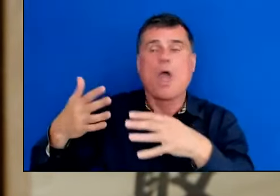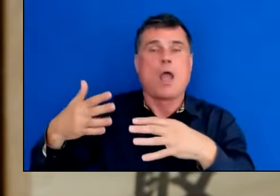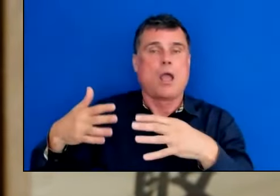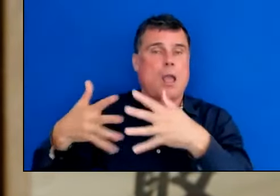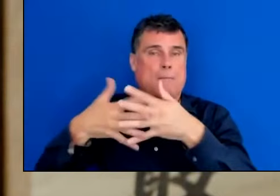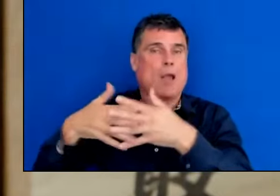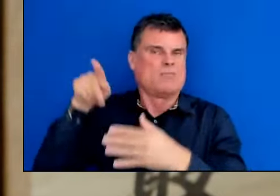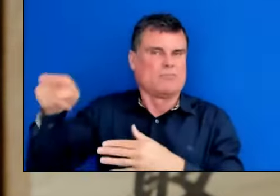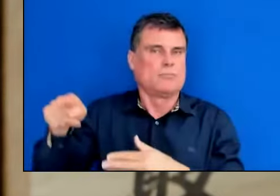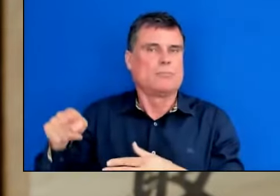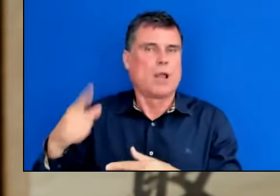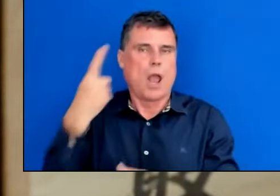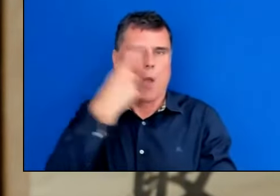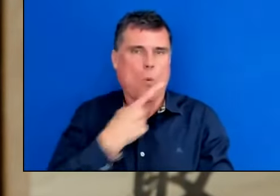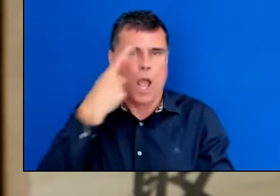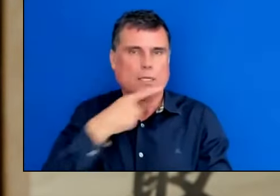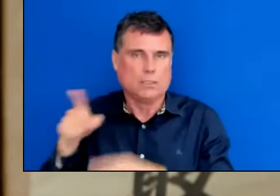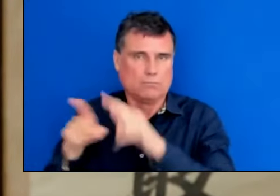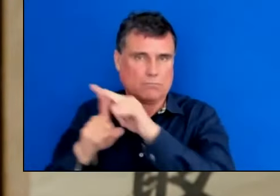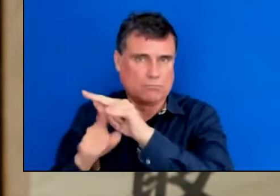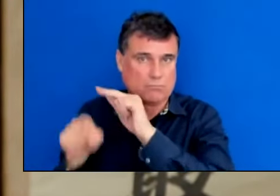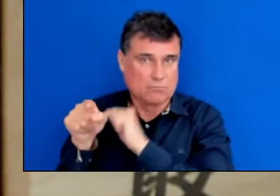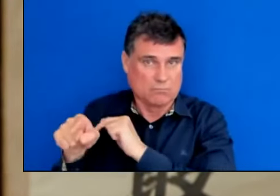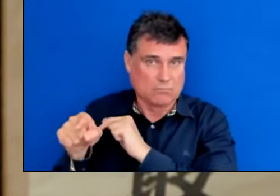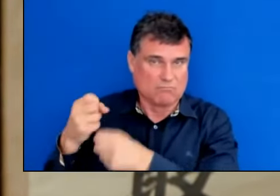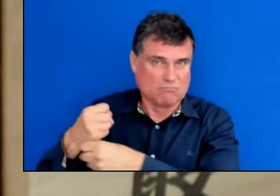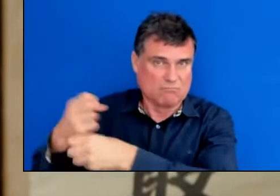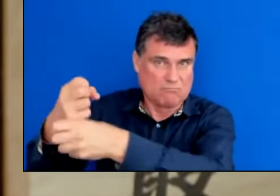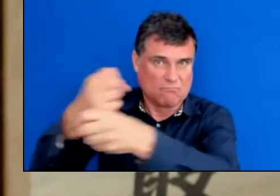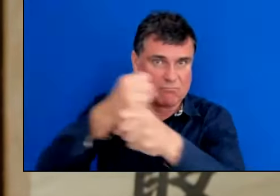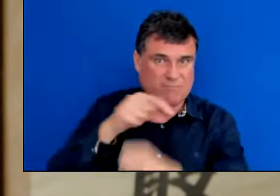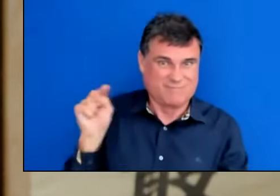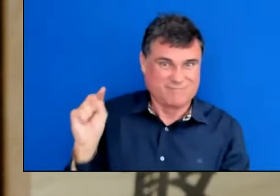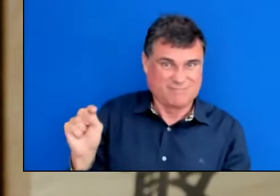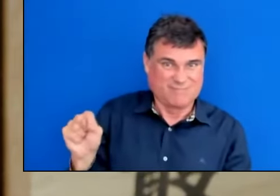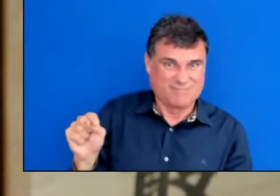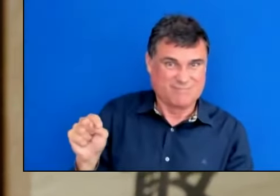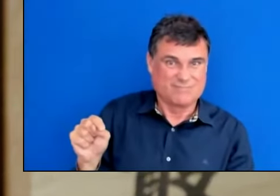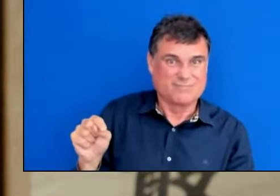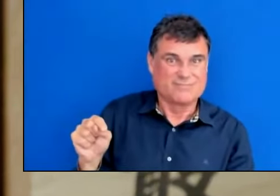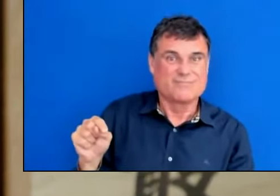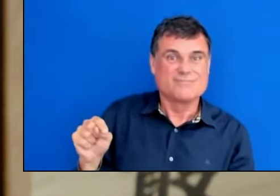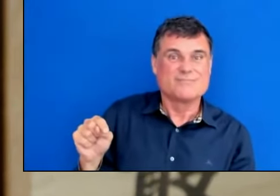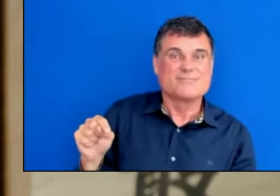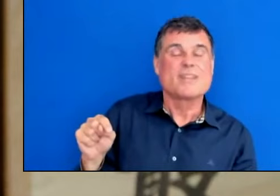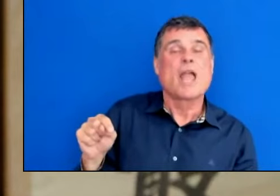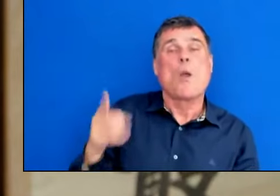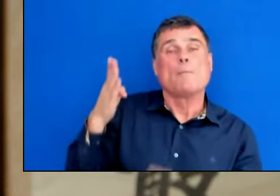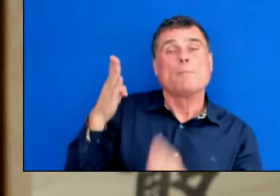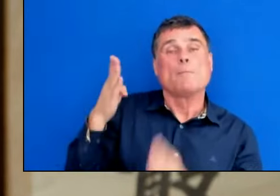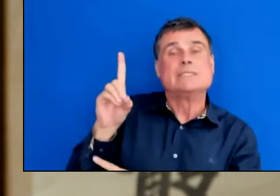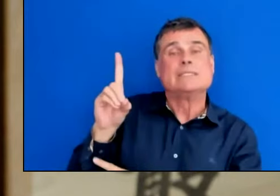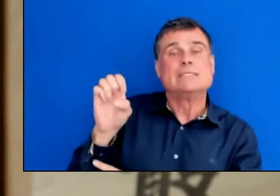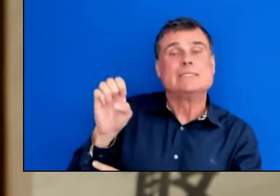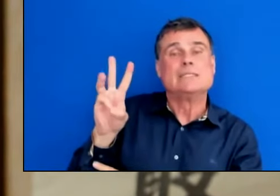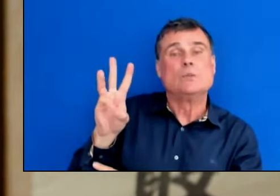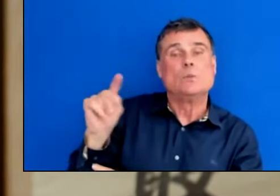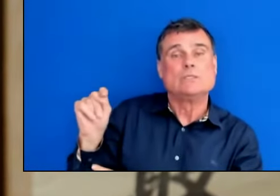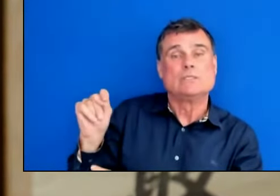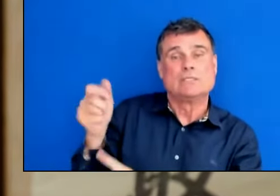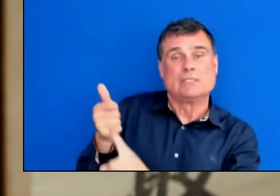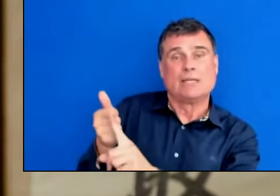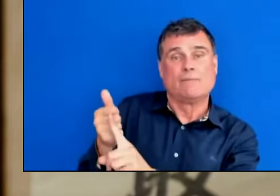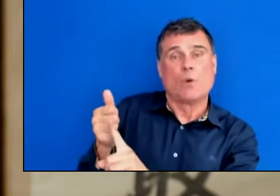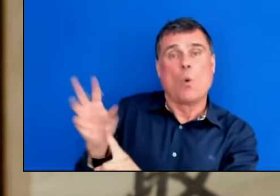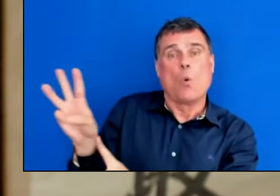John DeWitt, who was a commander of the military on the West Coast of the United States.